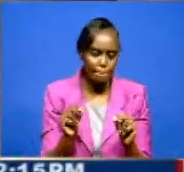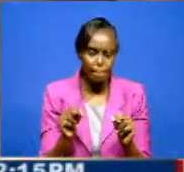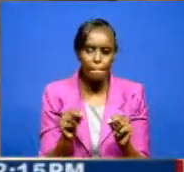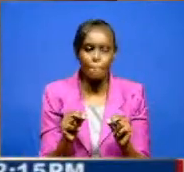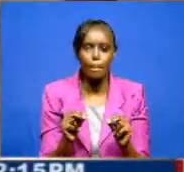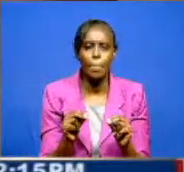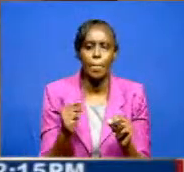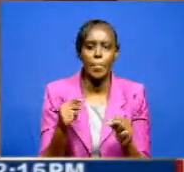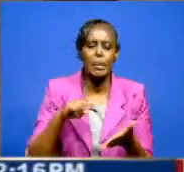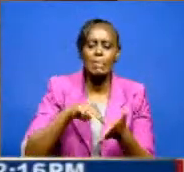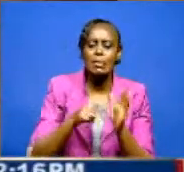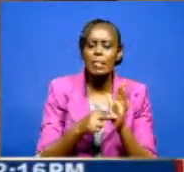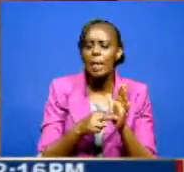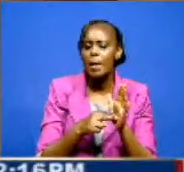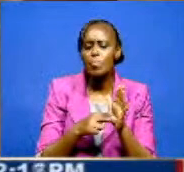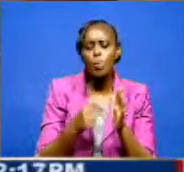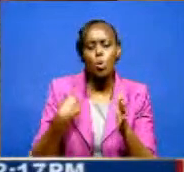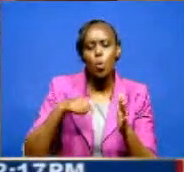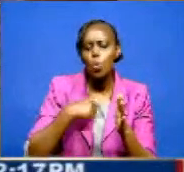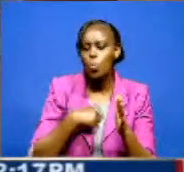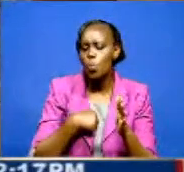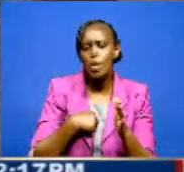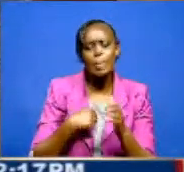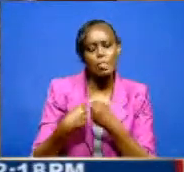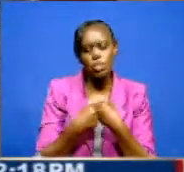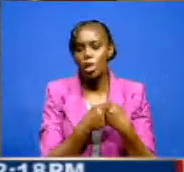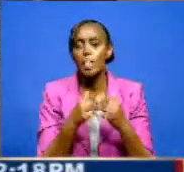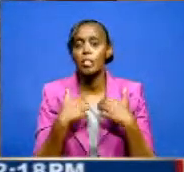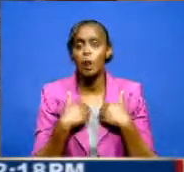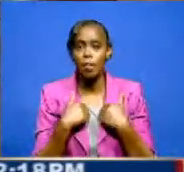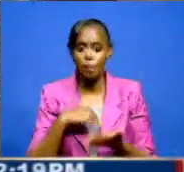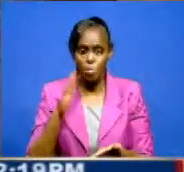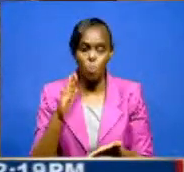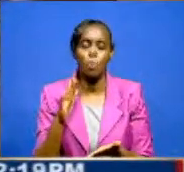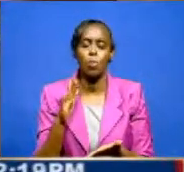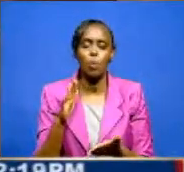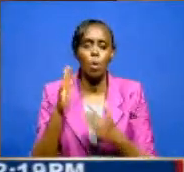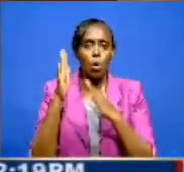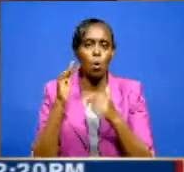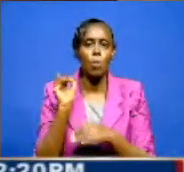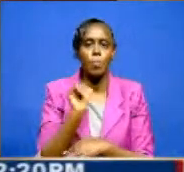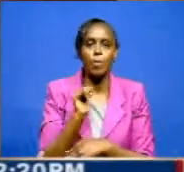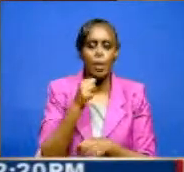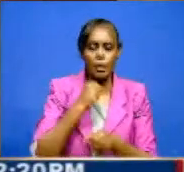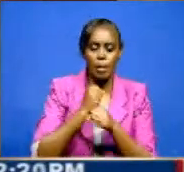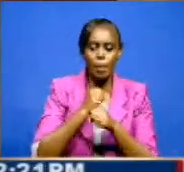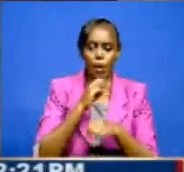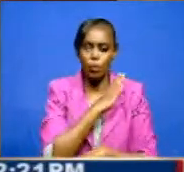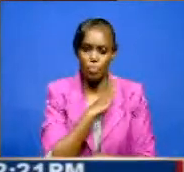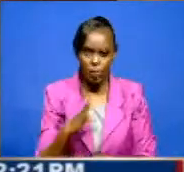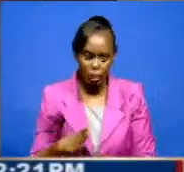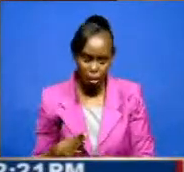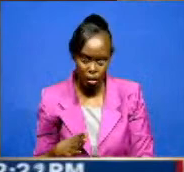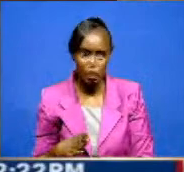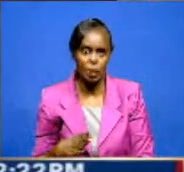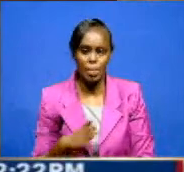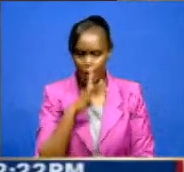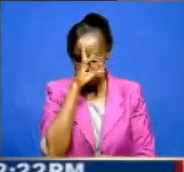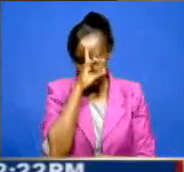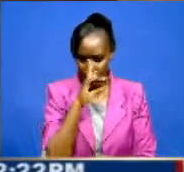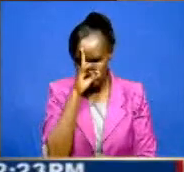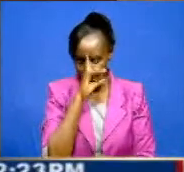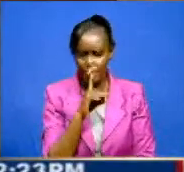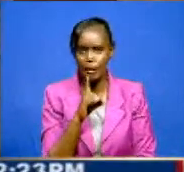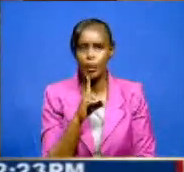just digging a big hole, which we cannot be able to fit. So I support this statement, and I hope that the Labour Committee will take it seriously and